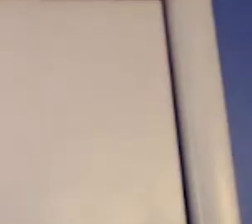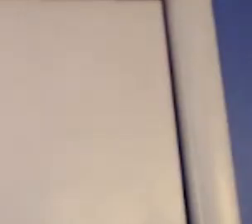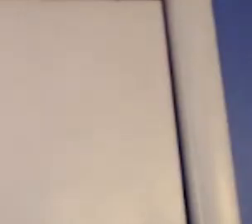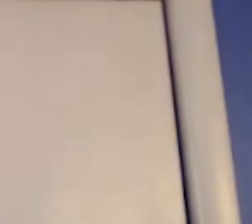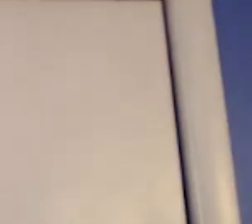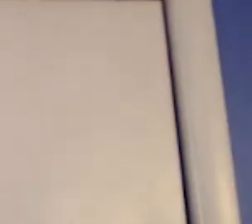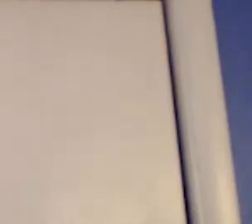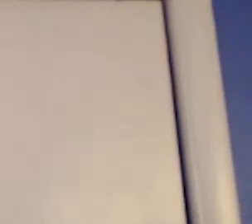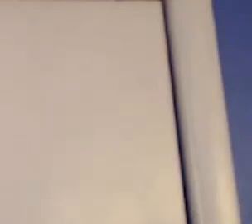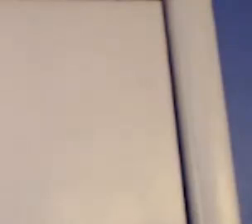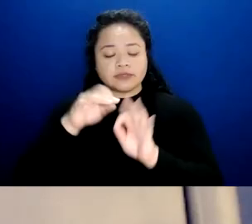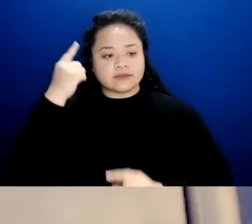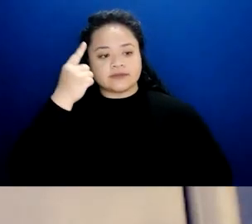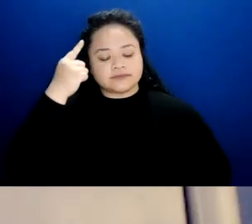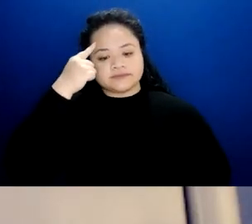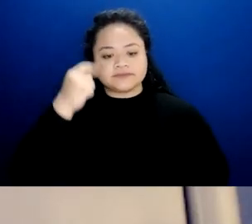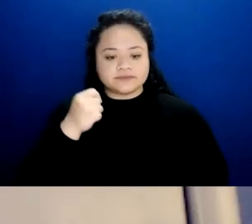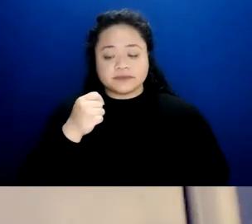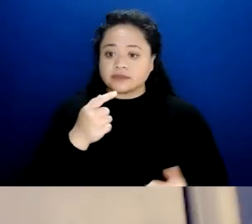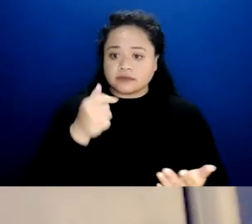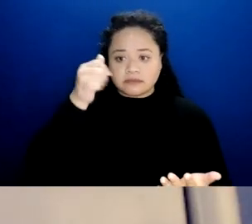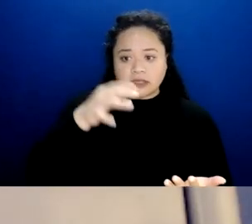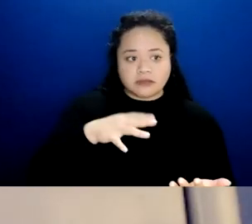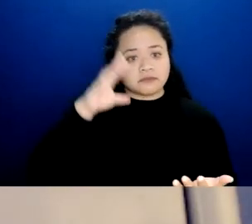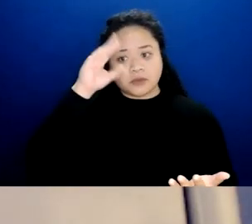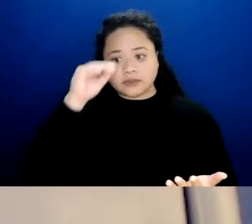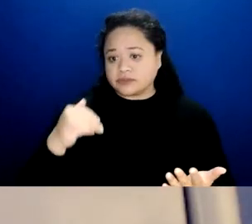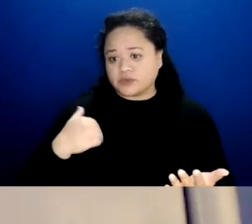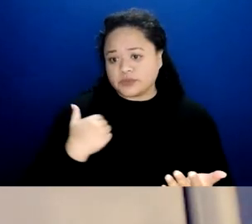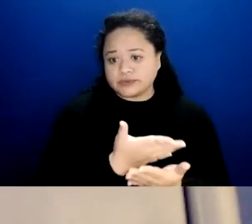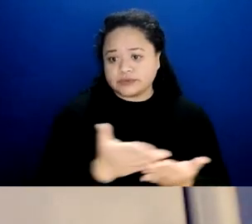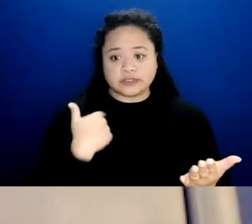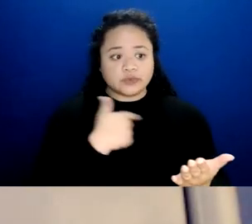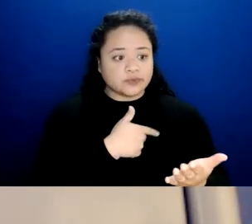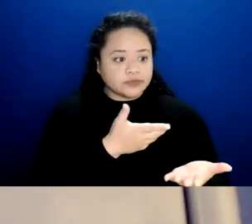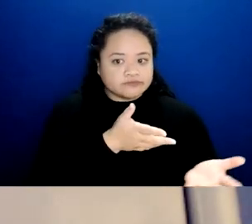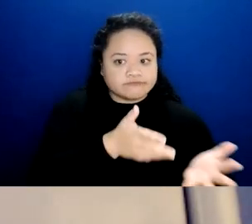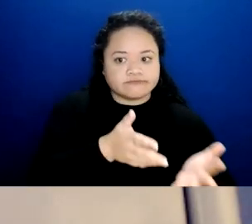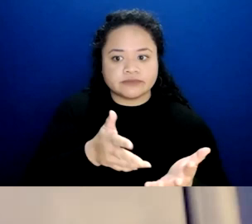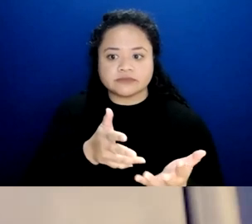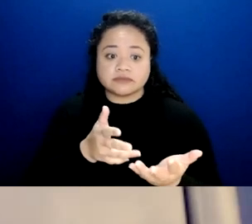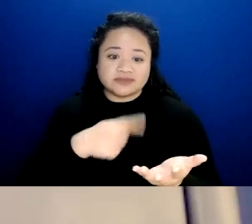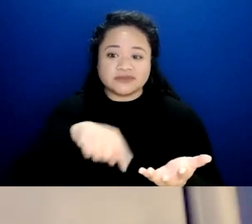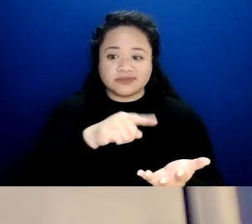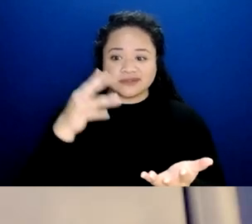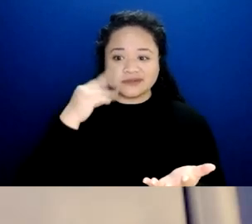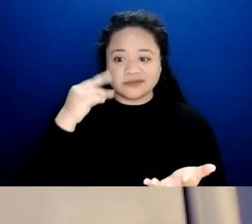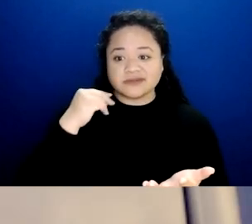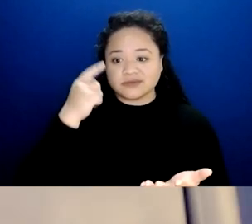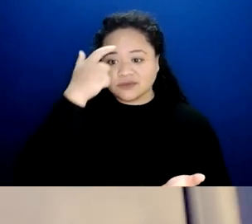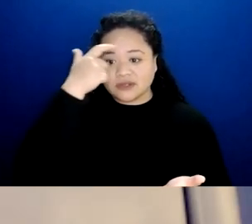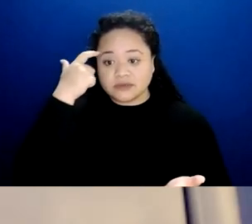men, boys, youth that we're working with have experienced trauma and may be survivors themselves of sexual violence.